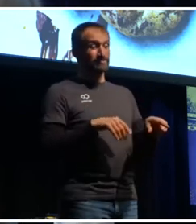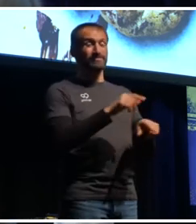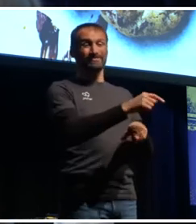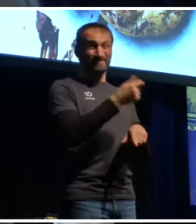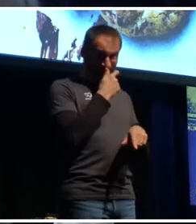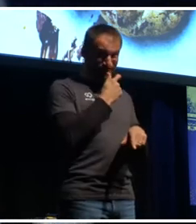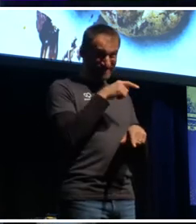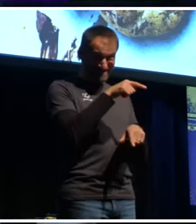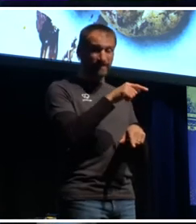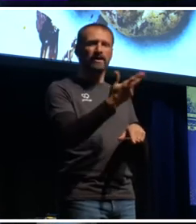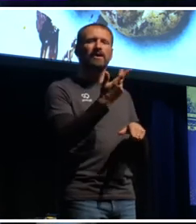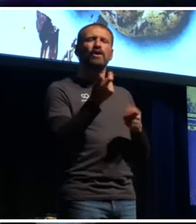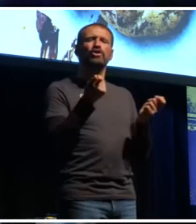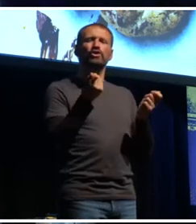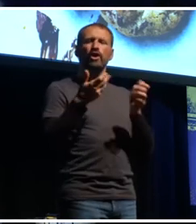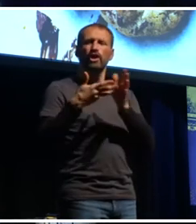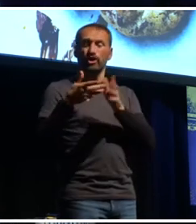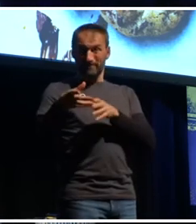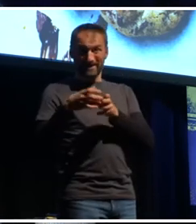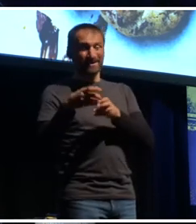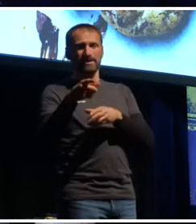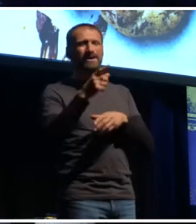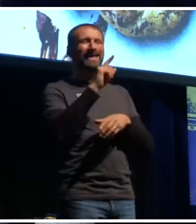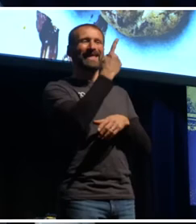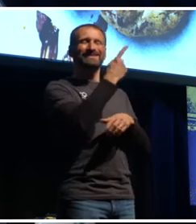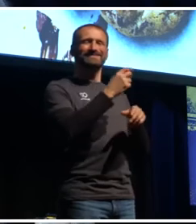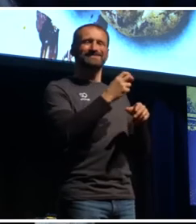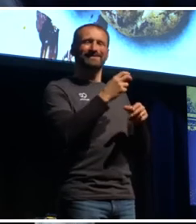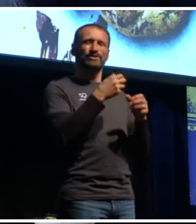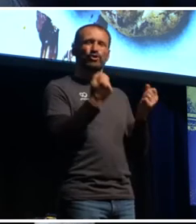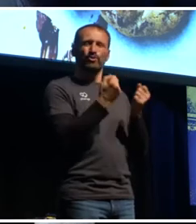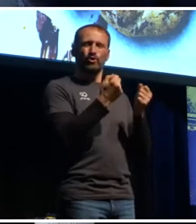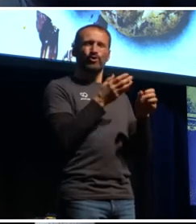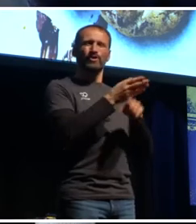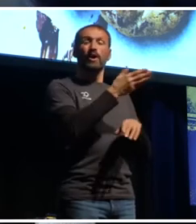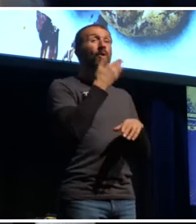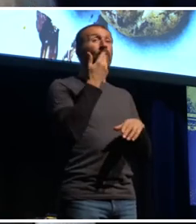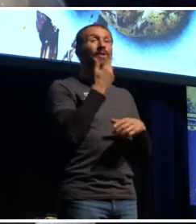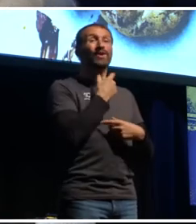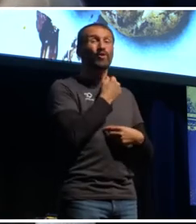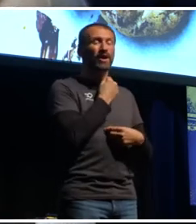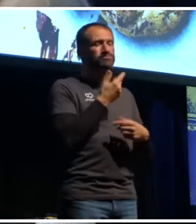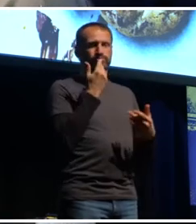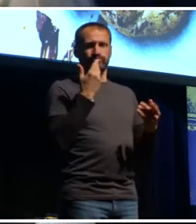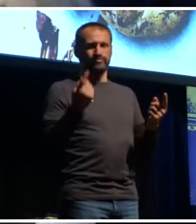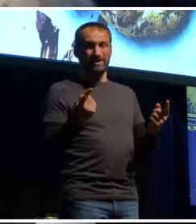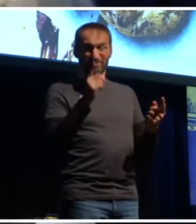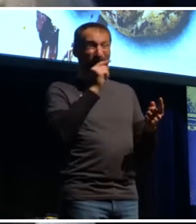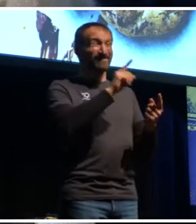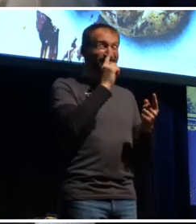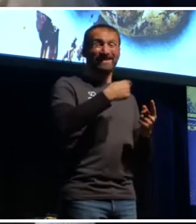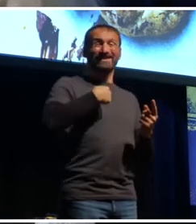than those in the control group who didn't have to go through the first exercise. In other words, the harder someone tries to avoid a